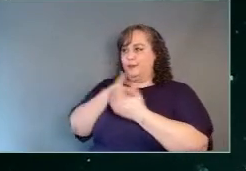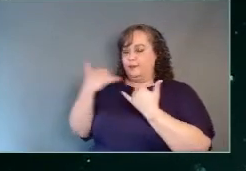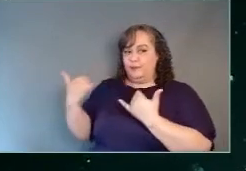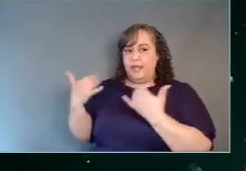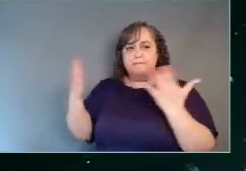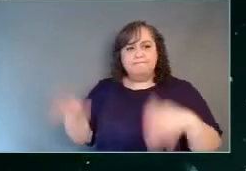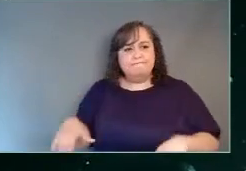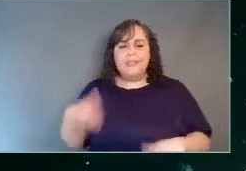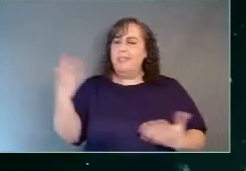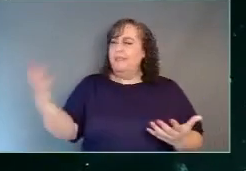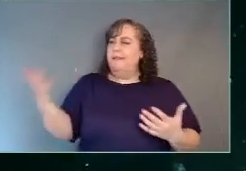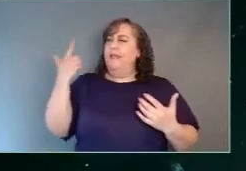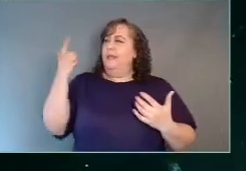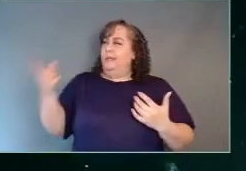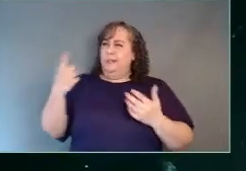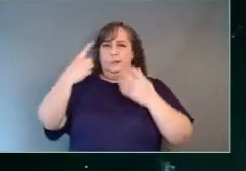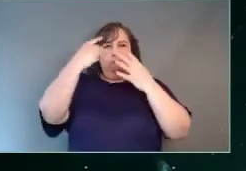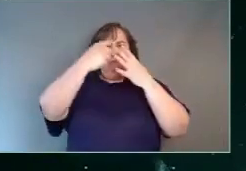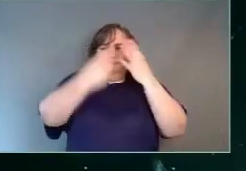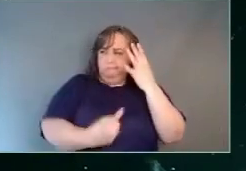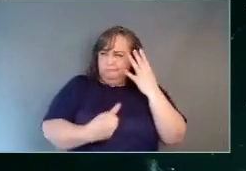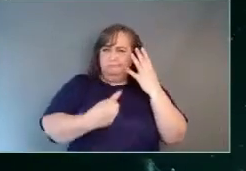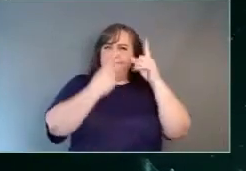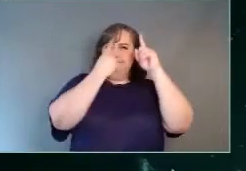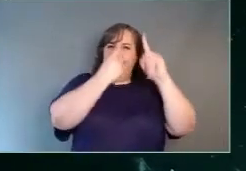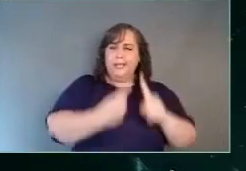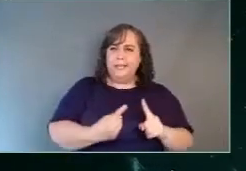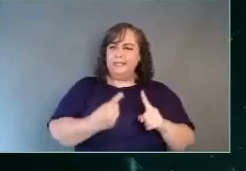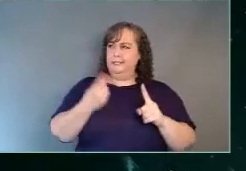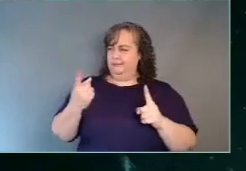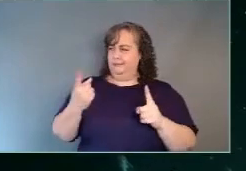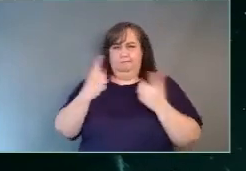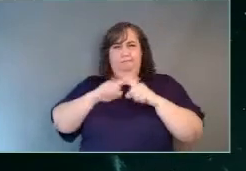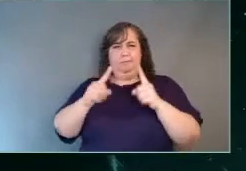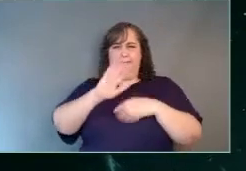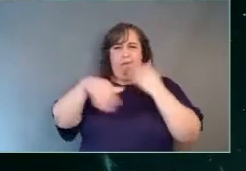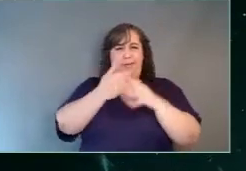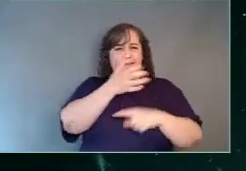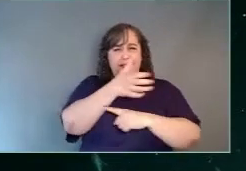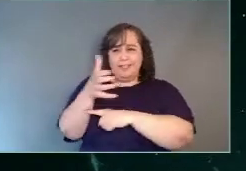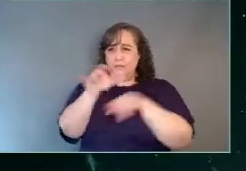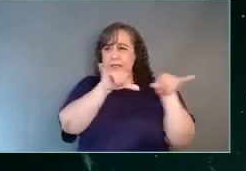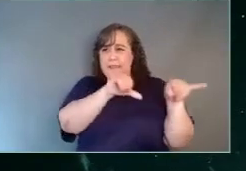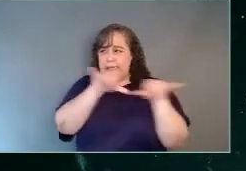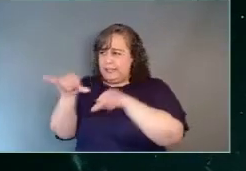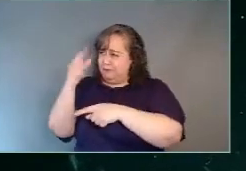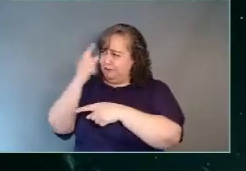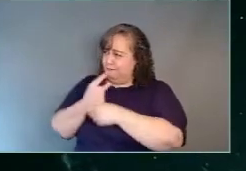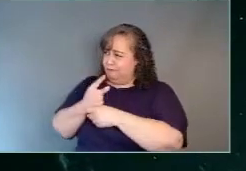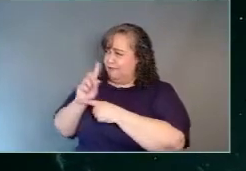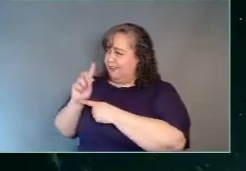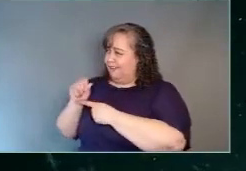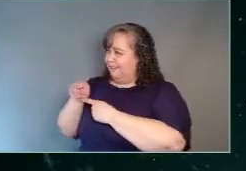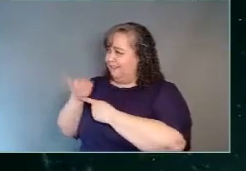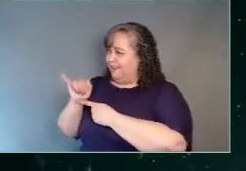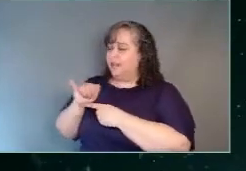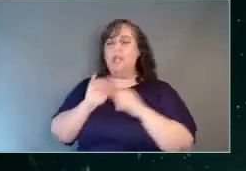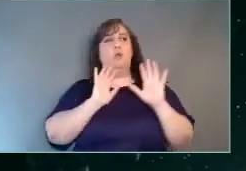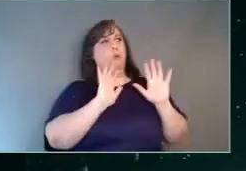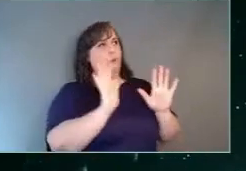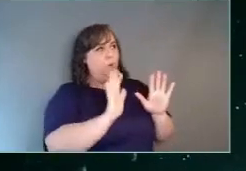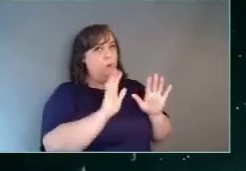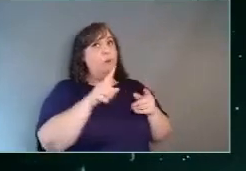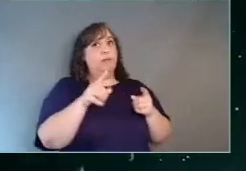are the leftovers of the formation of the planets, and there are hundreds of thousands of these rocky little worlds.